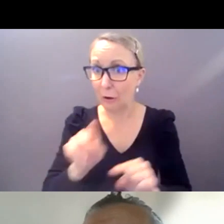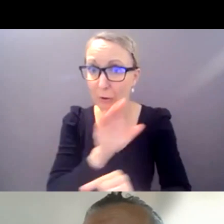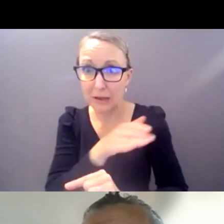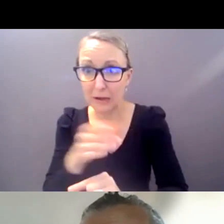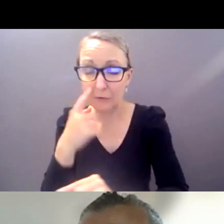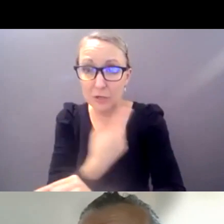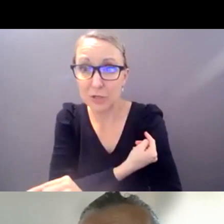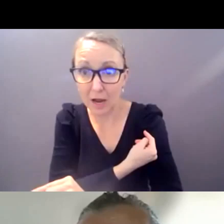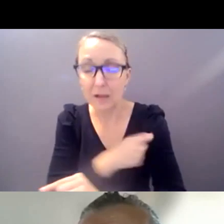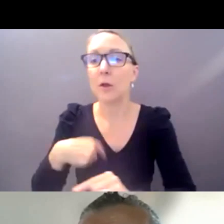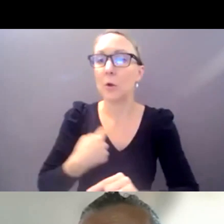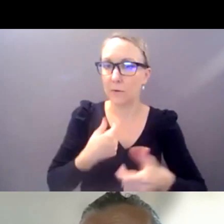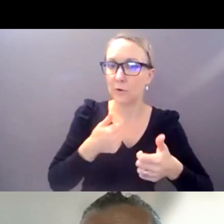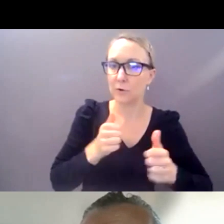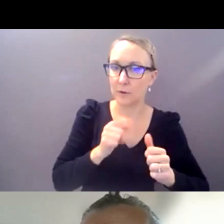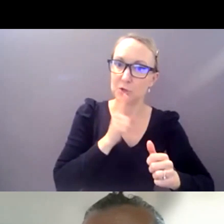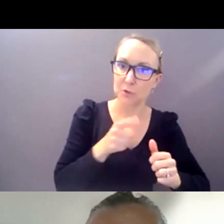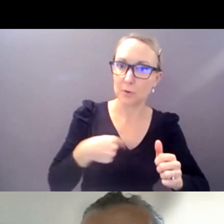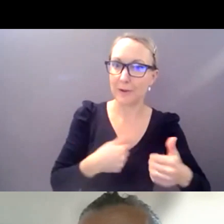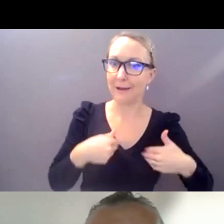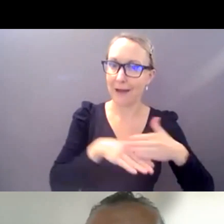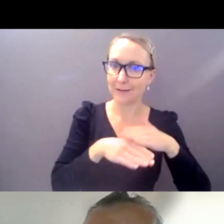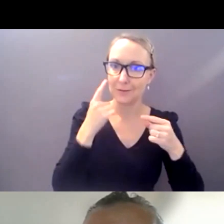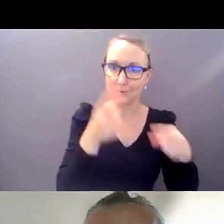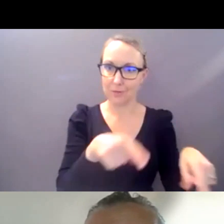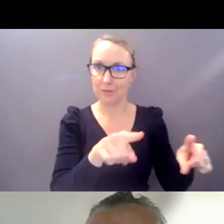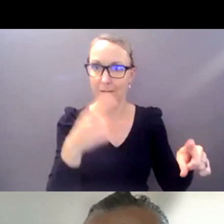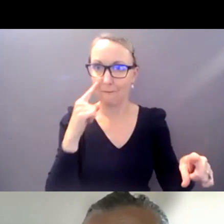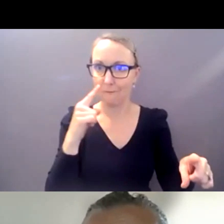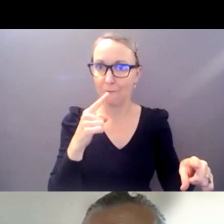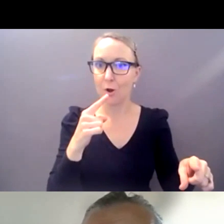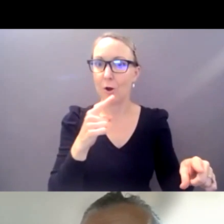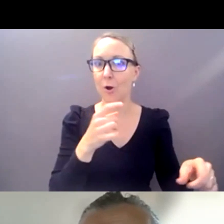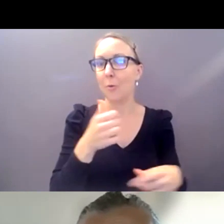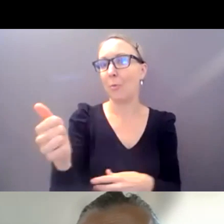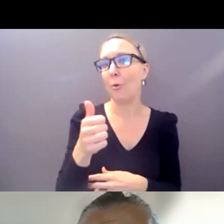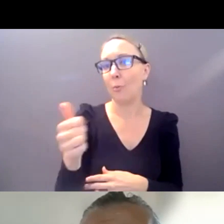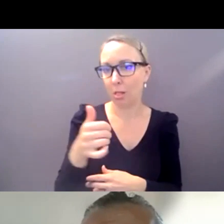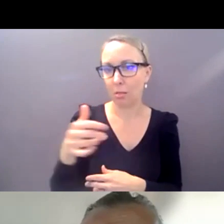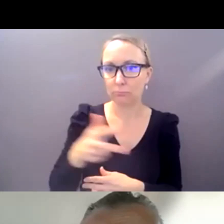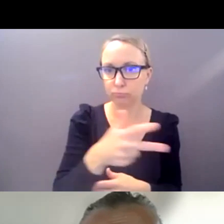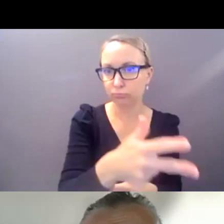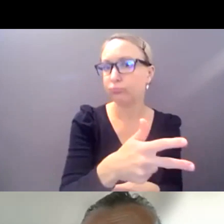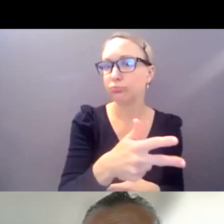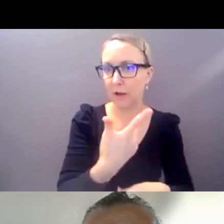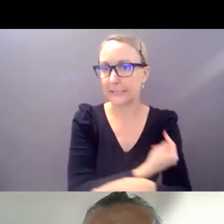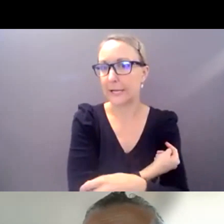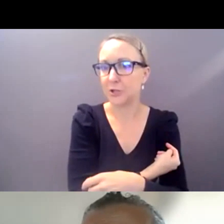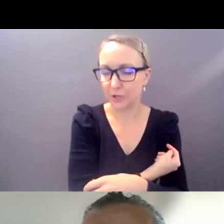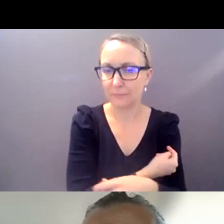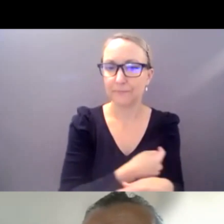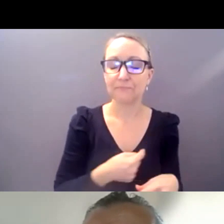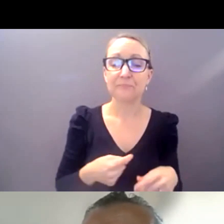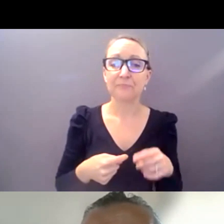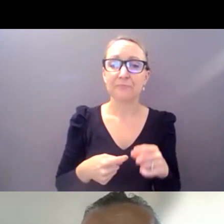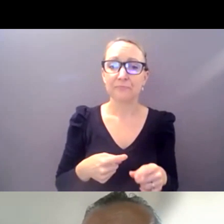vaccination have access to mobile vaccination. This is just another example of kind of expanding that hub and spoke model. I also really